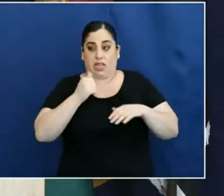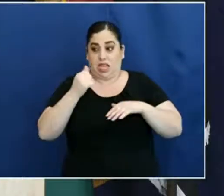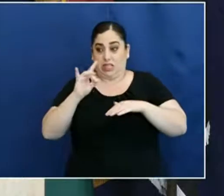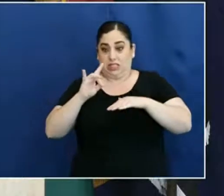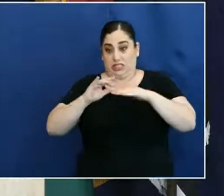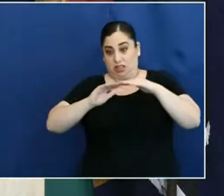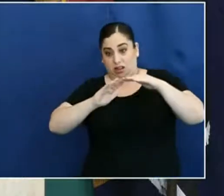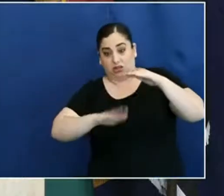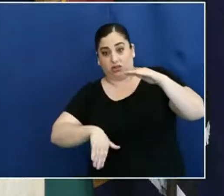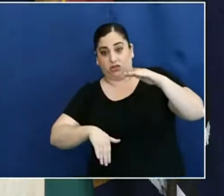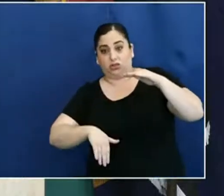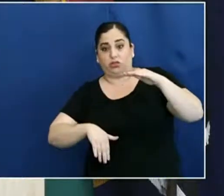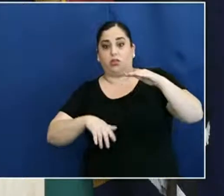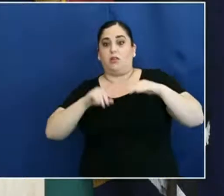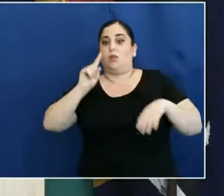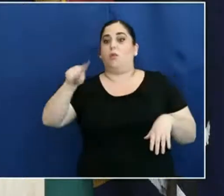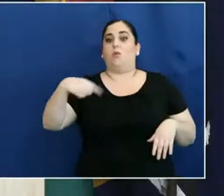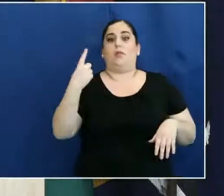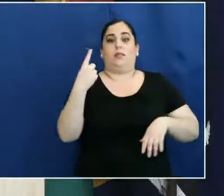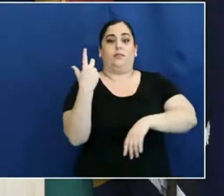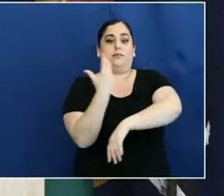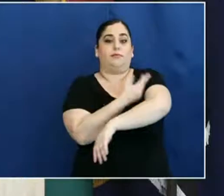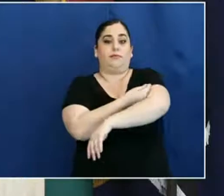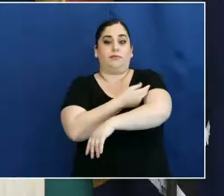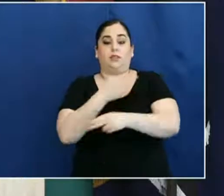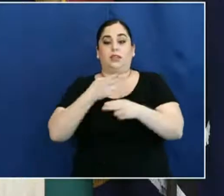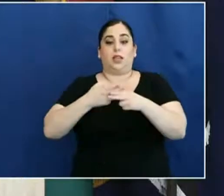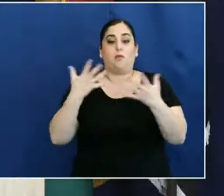this group. I wanted to make sure we remind everybody of that.